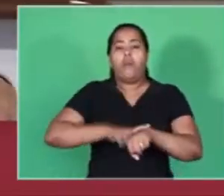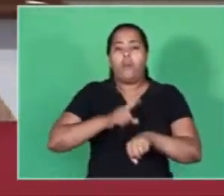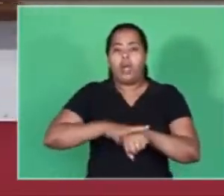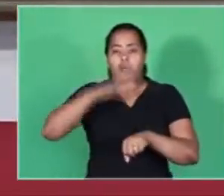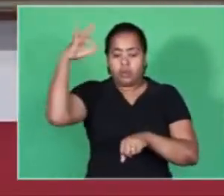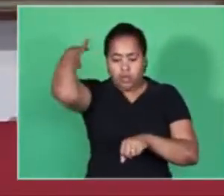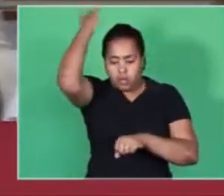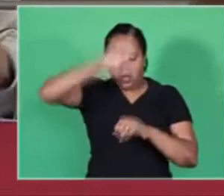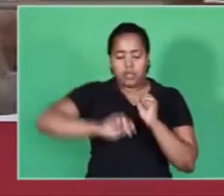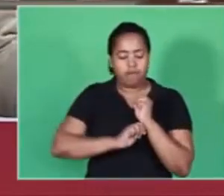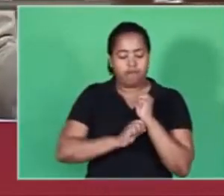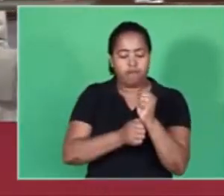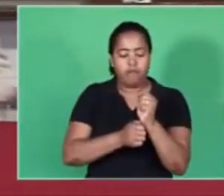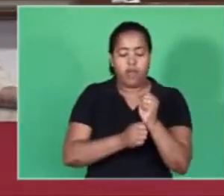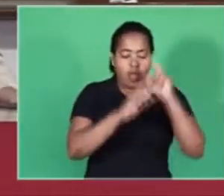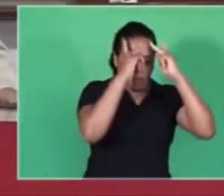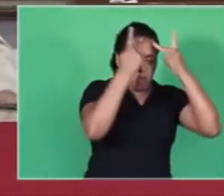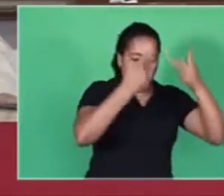these things.